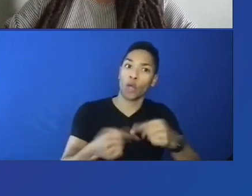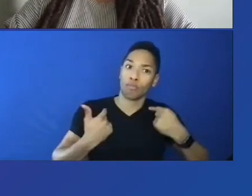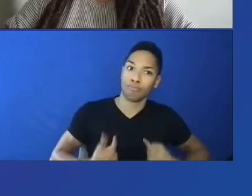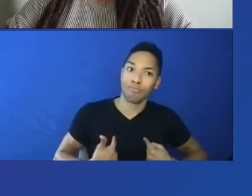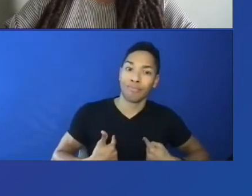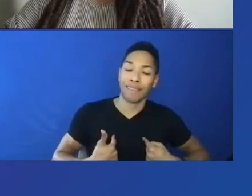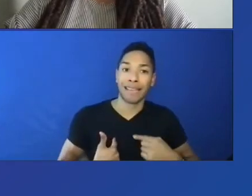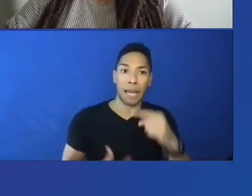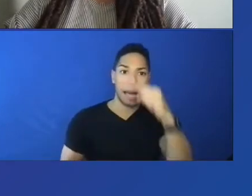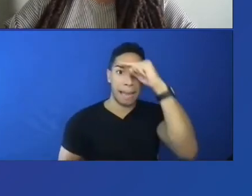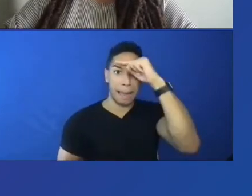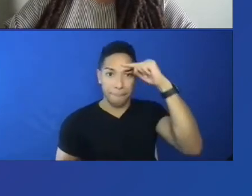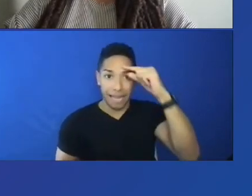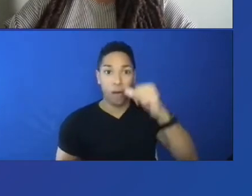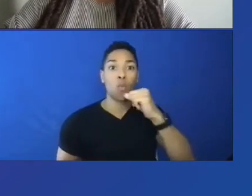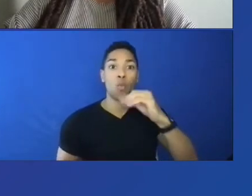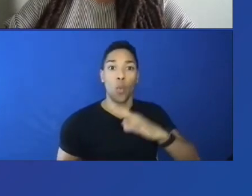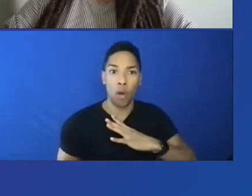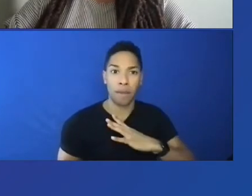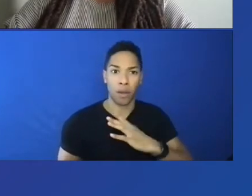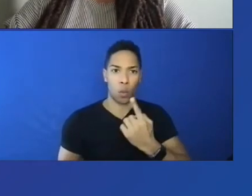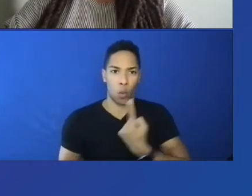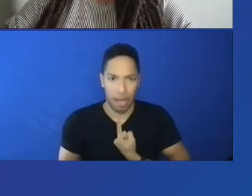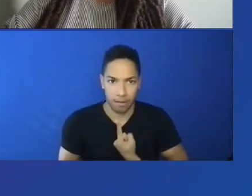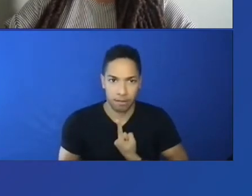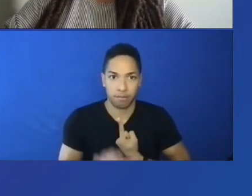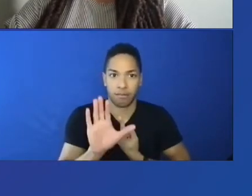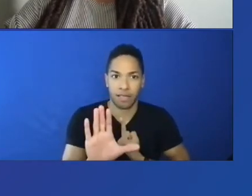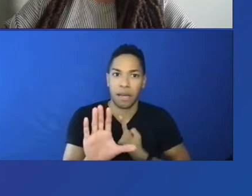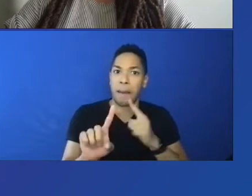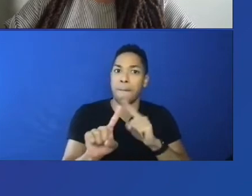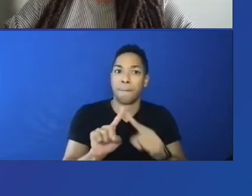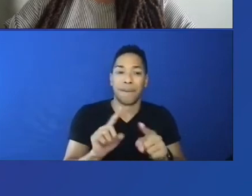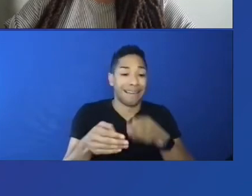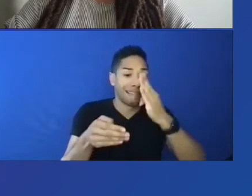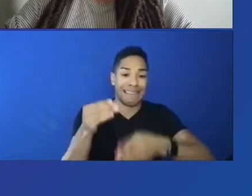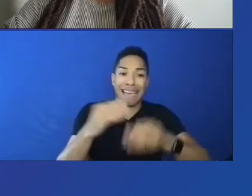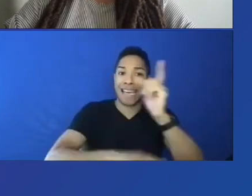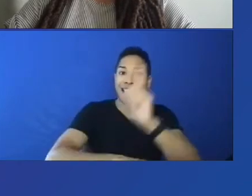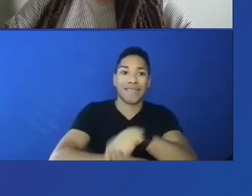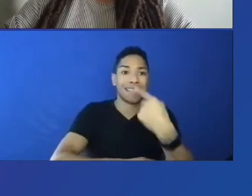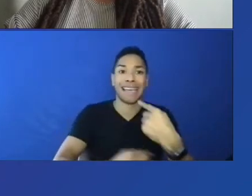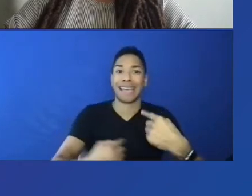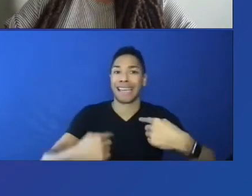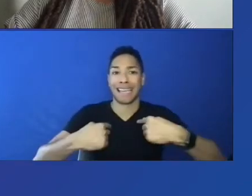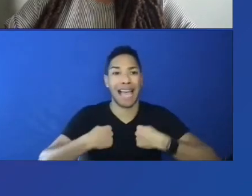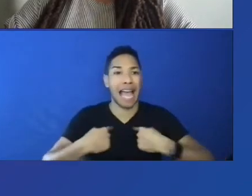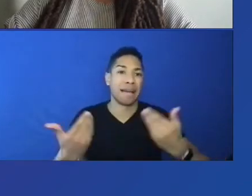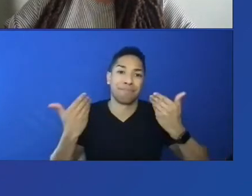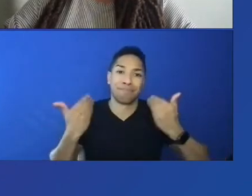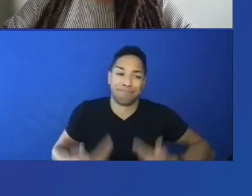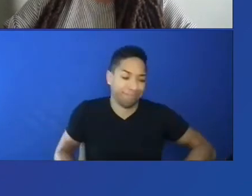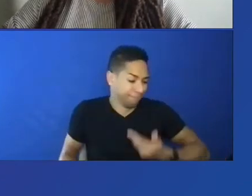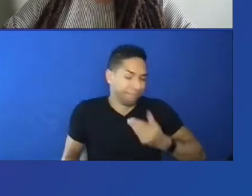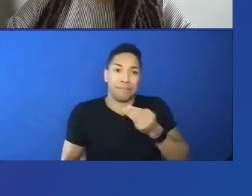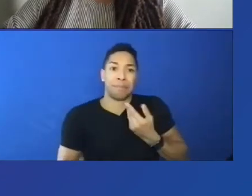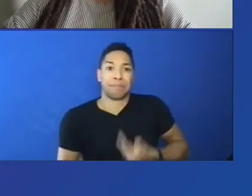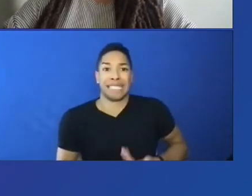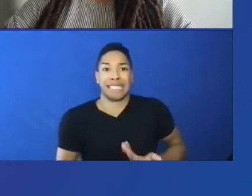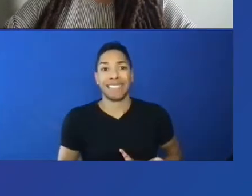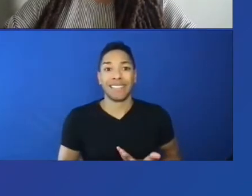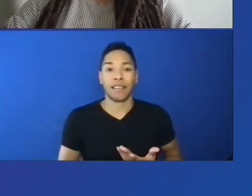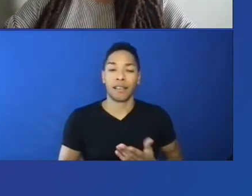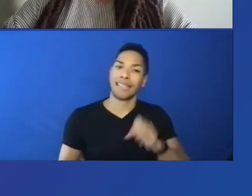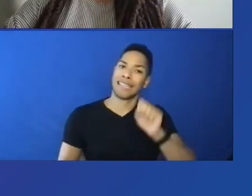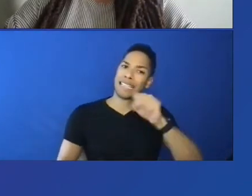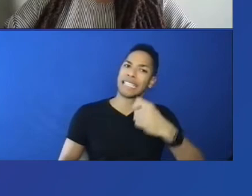Black woman, but at the end of the day, I am just me. And while it's always my endeavor to